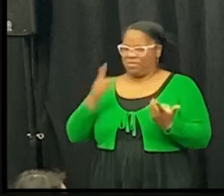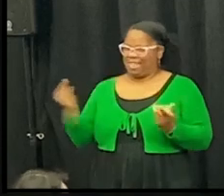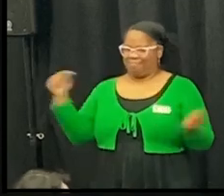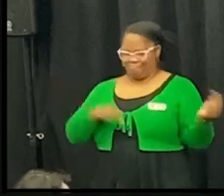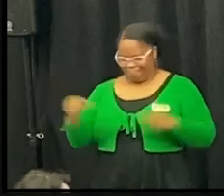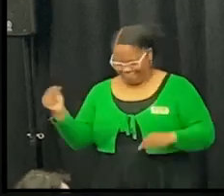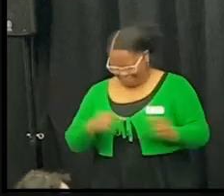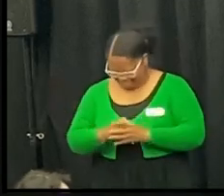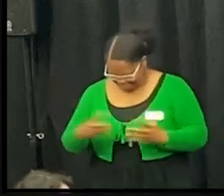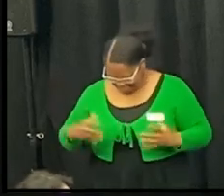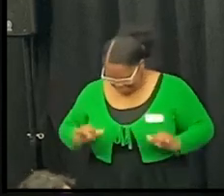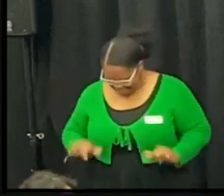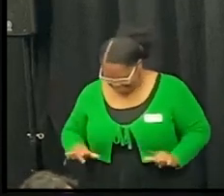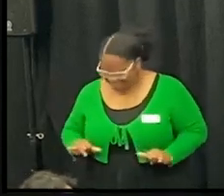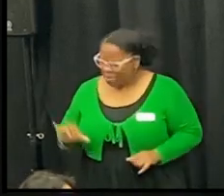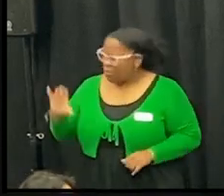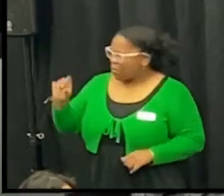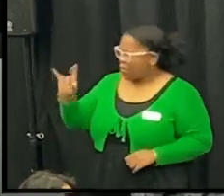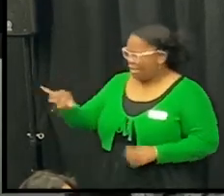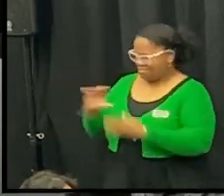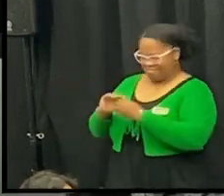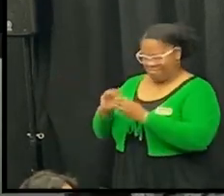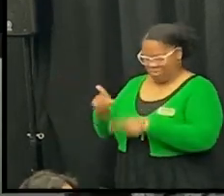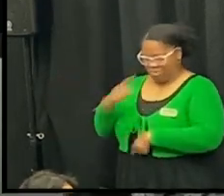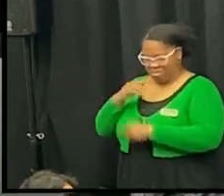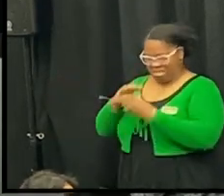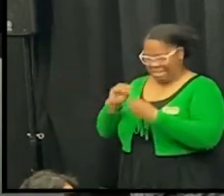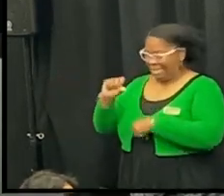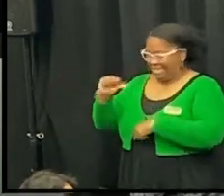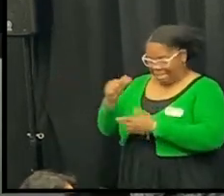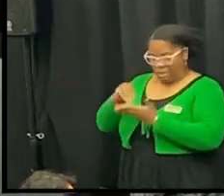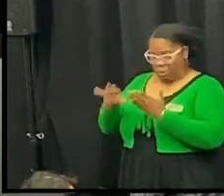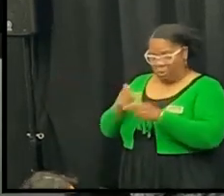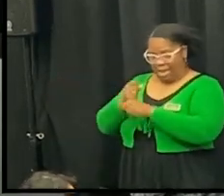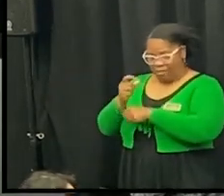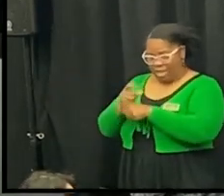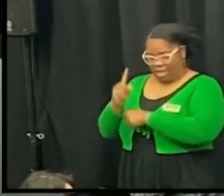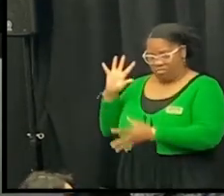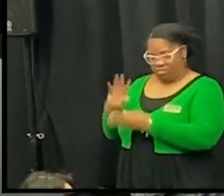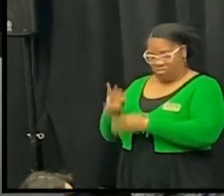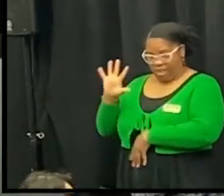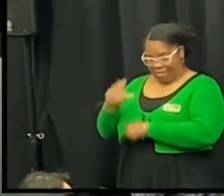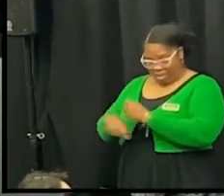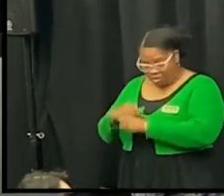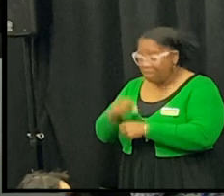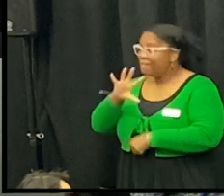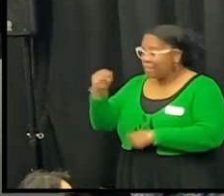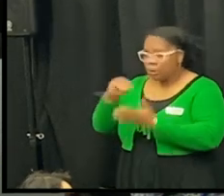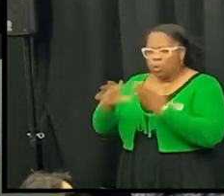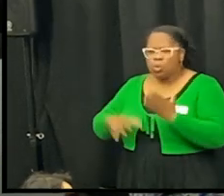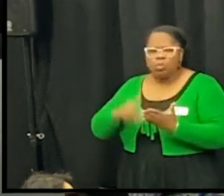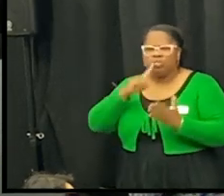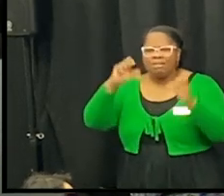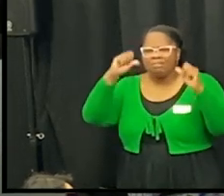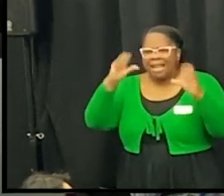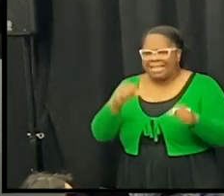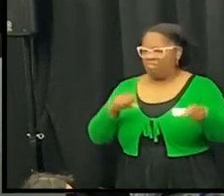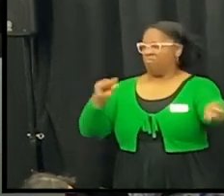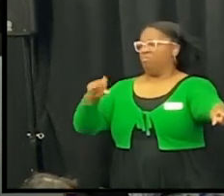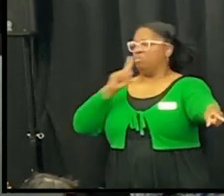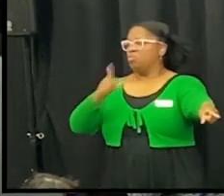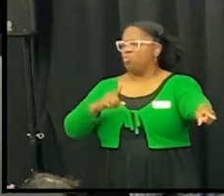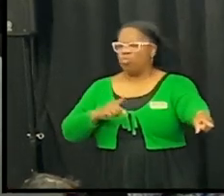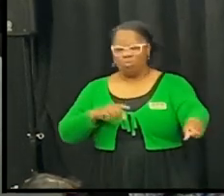together. And Cody, I've just got to say, you say 10 students a year, 5 years, that's 50 students. That's amazing that you've